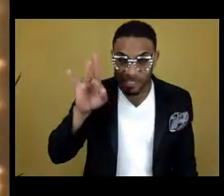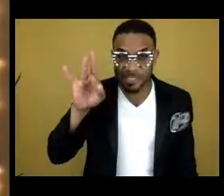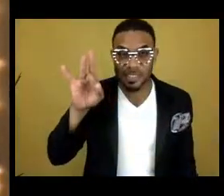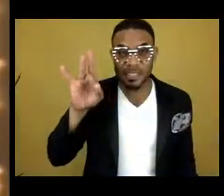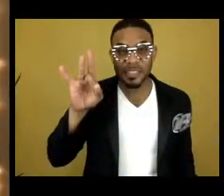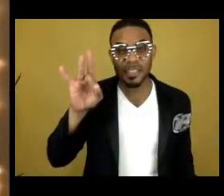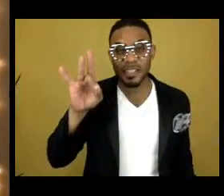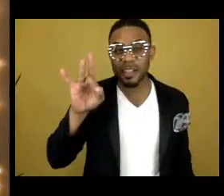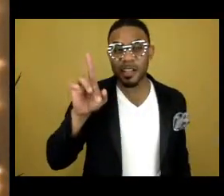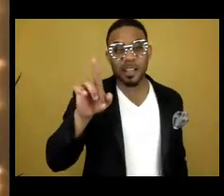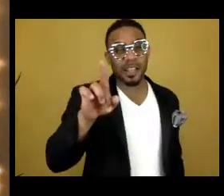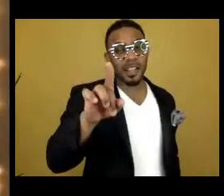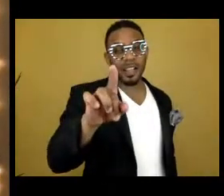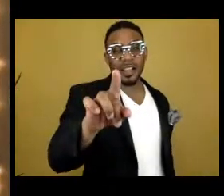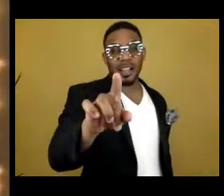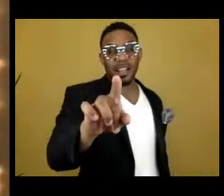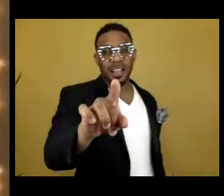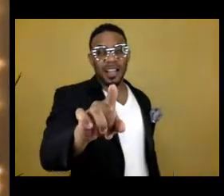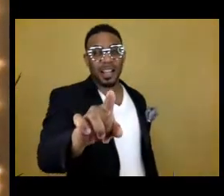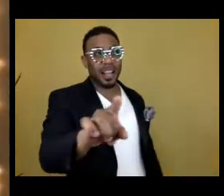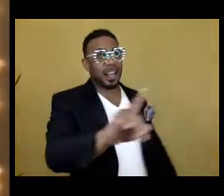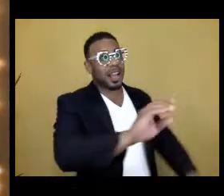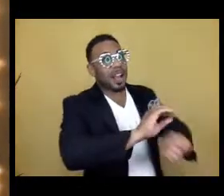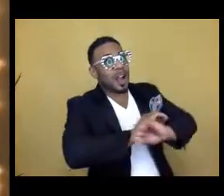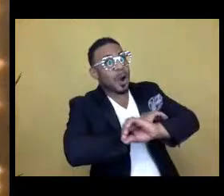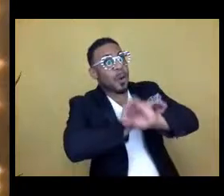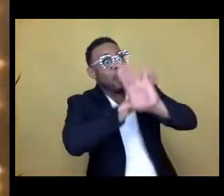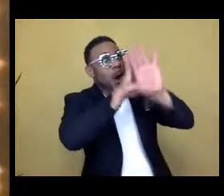Ghost in